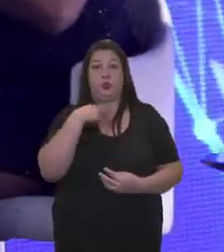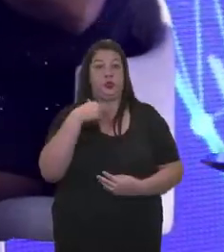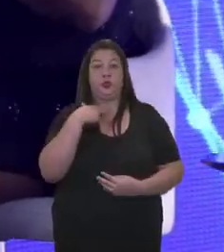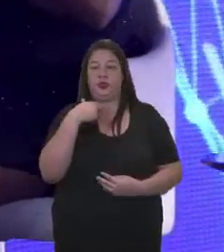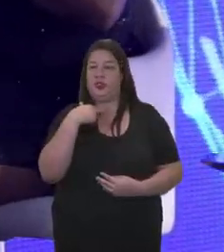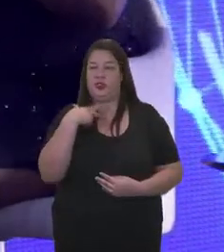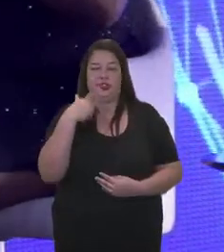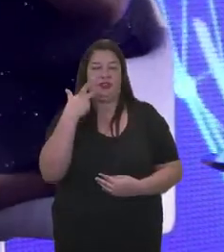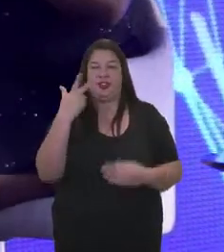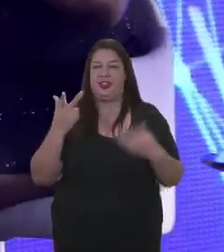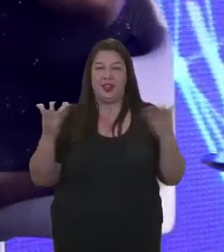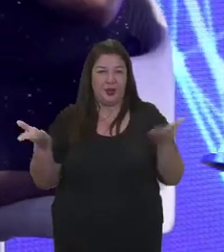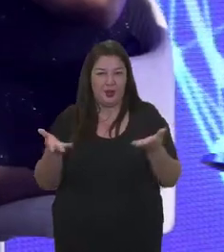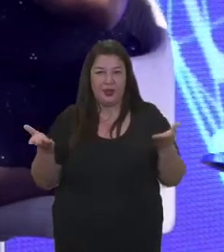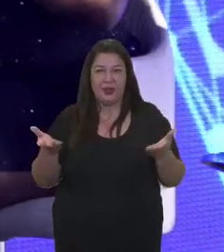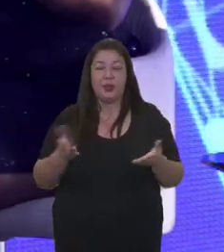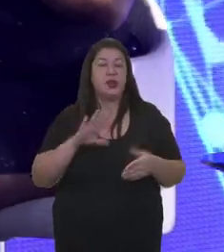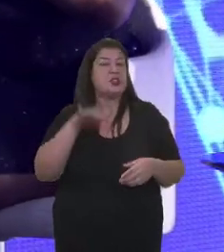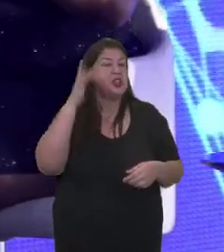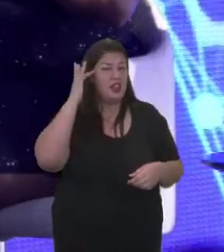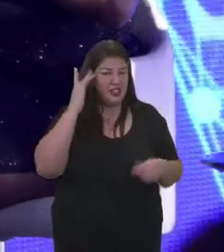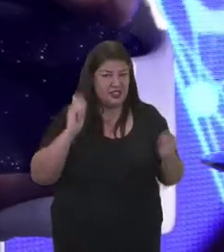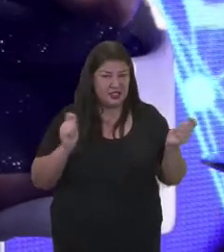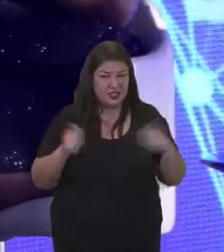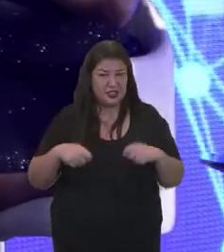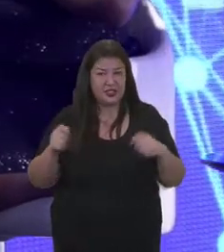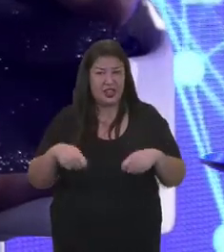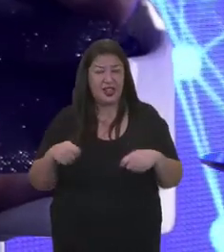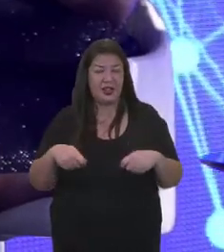this subject was about taboo.